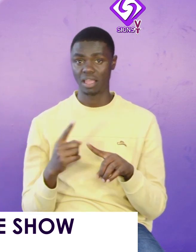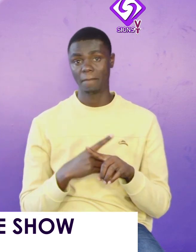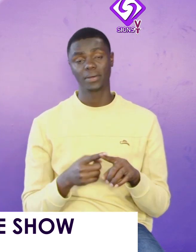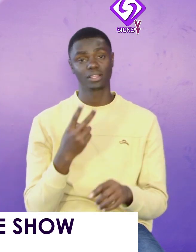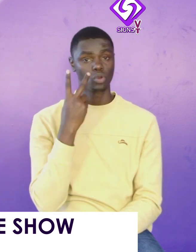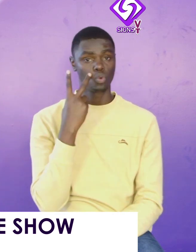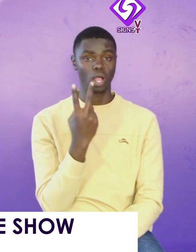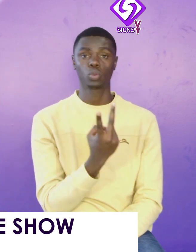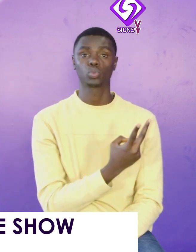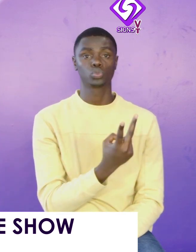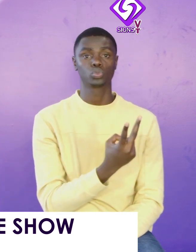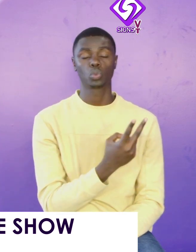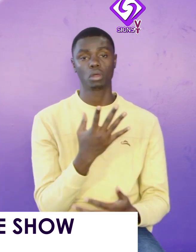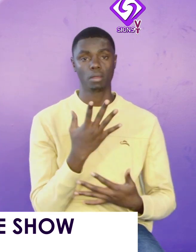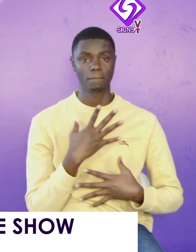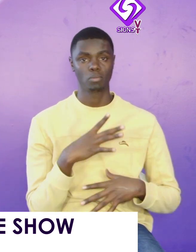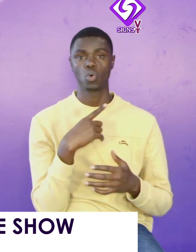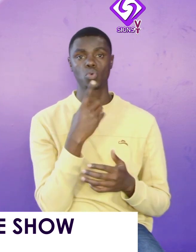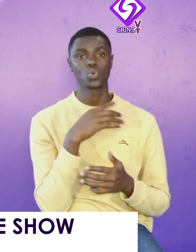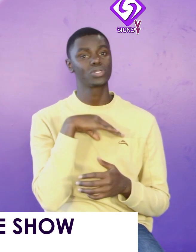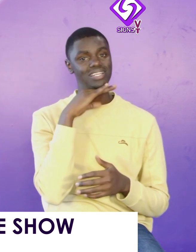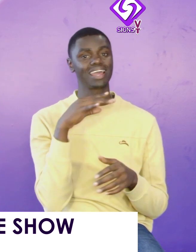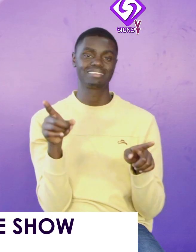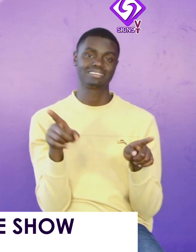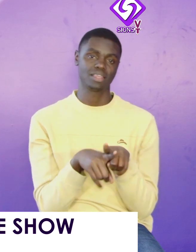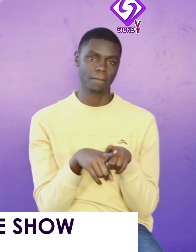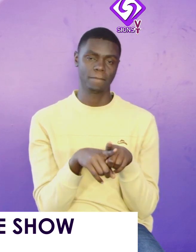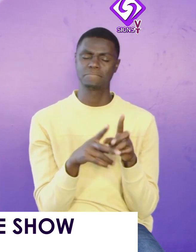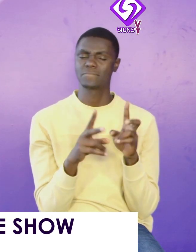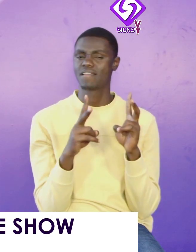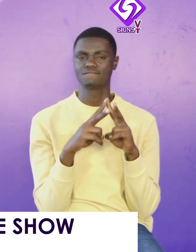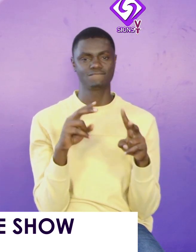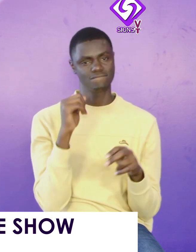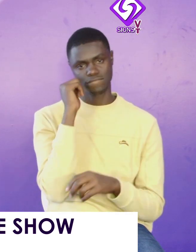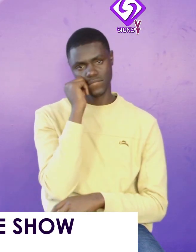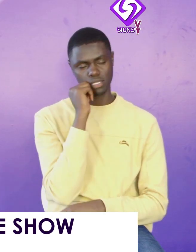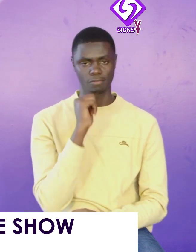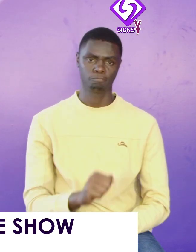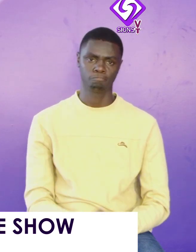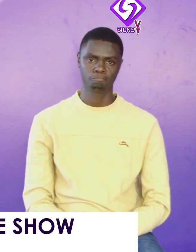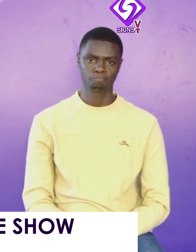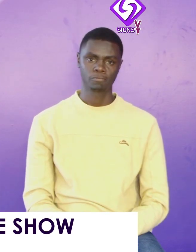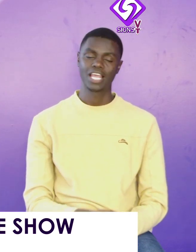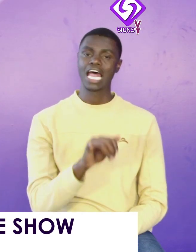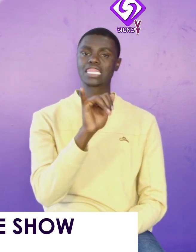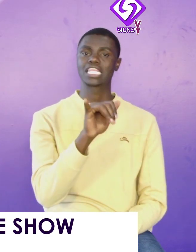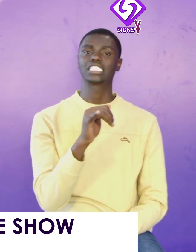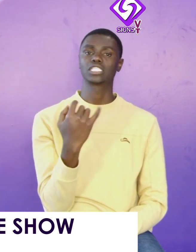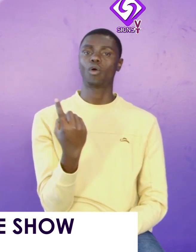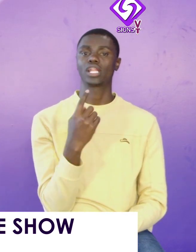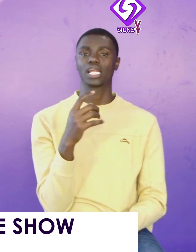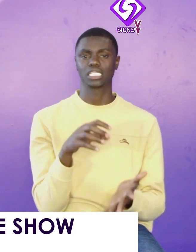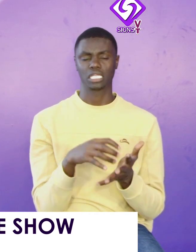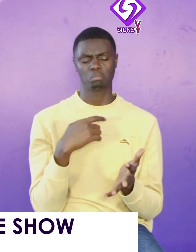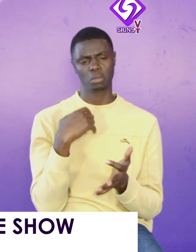lives that went down into ashes. Very sad. That is just an incident that when I